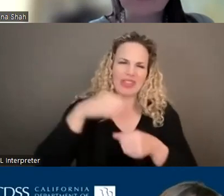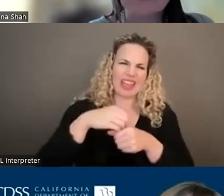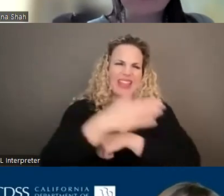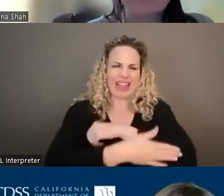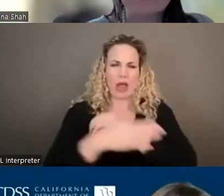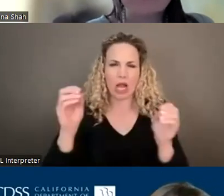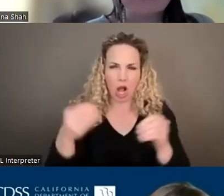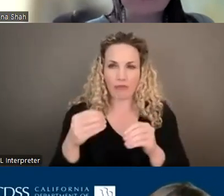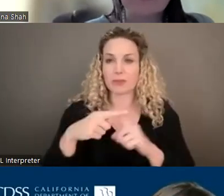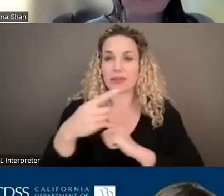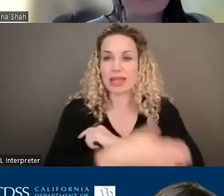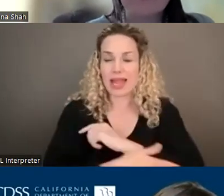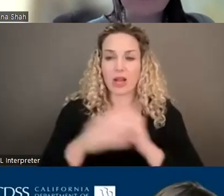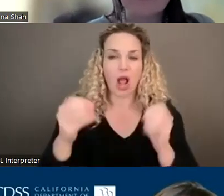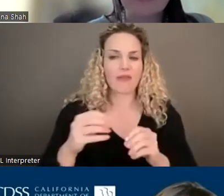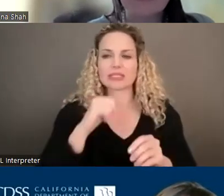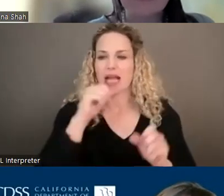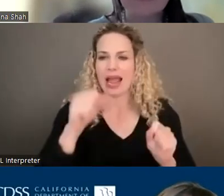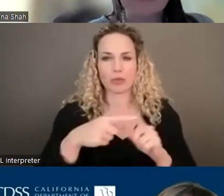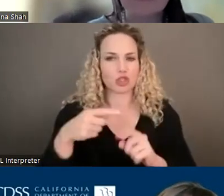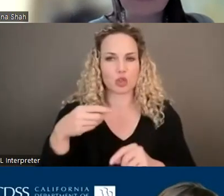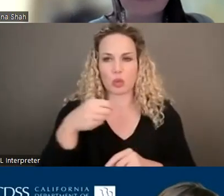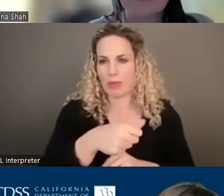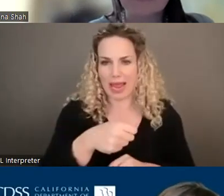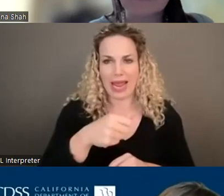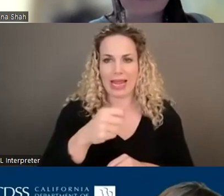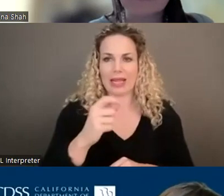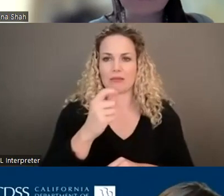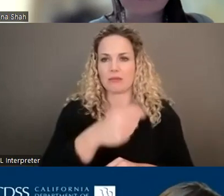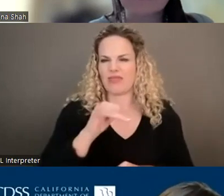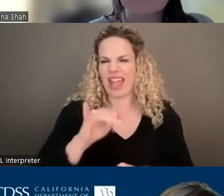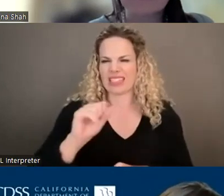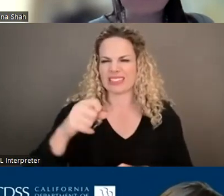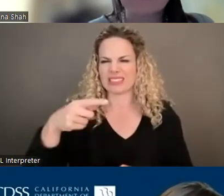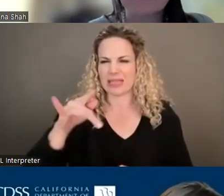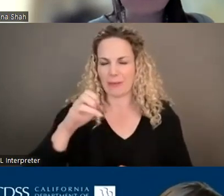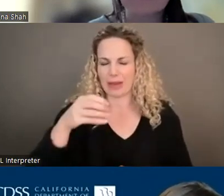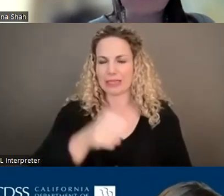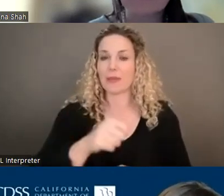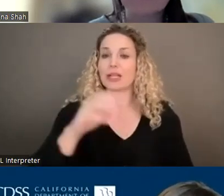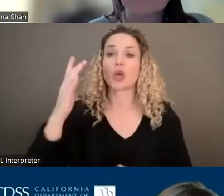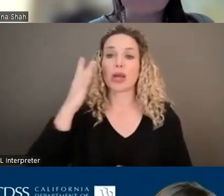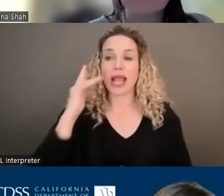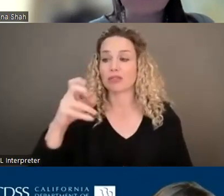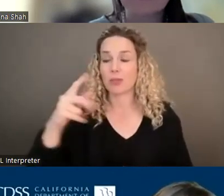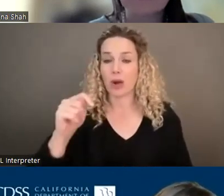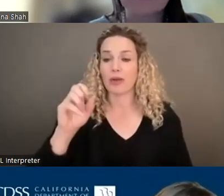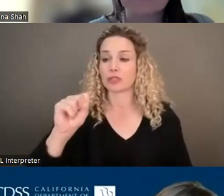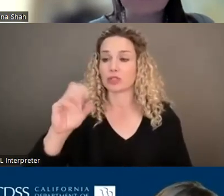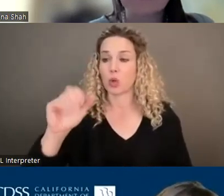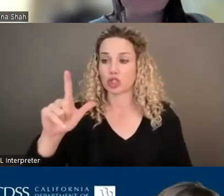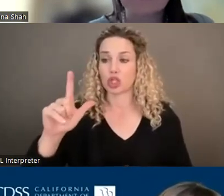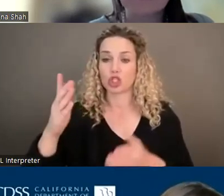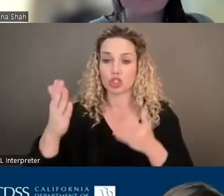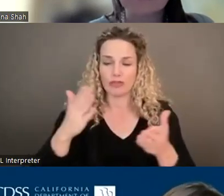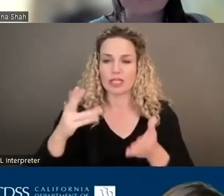but the county office is unable to issue stipends. So the Department of California Department of Social Services